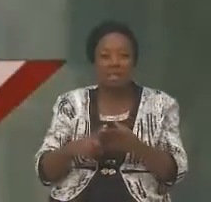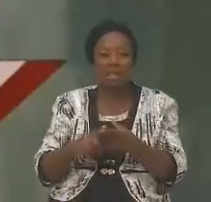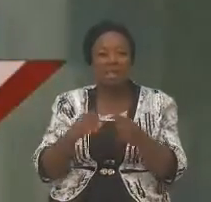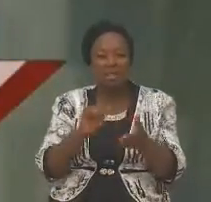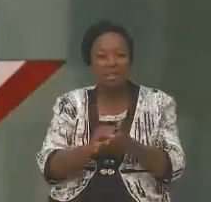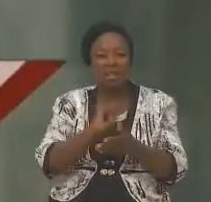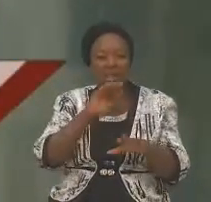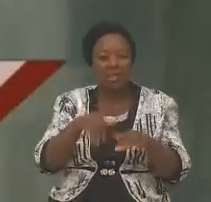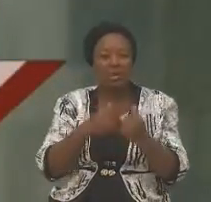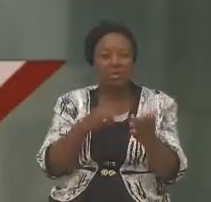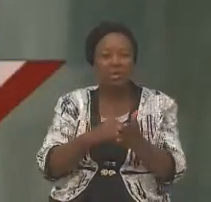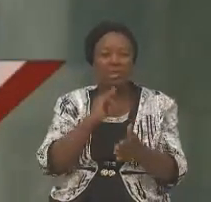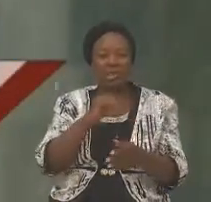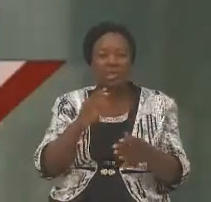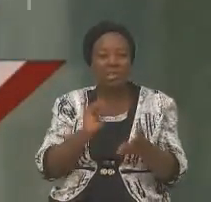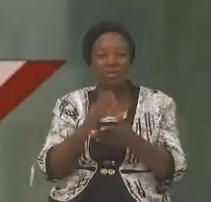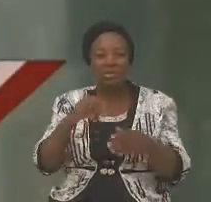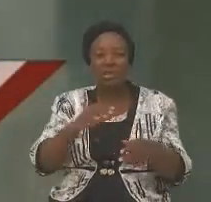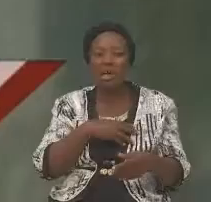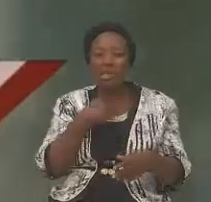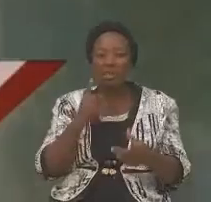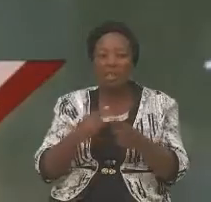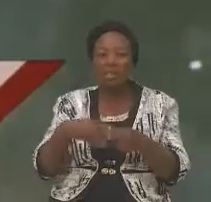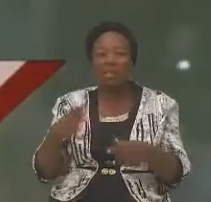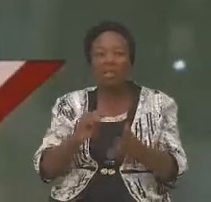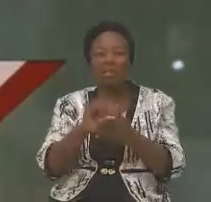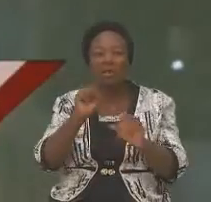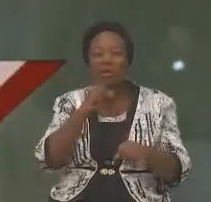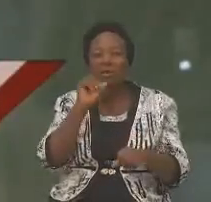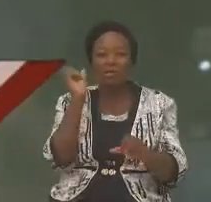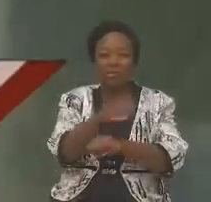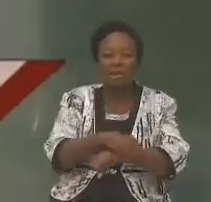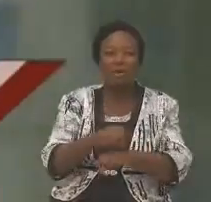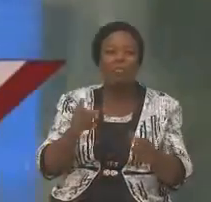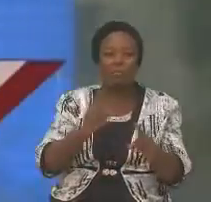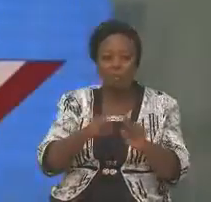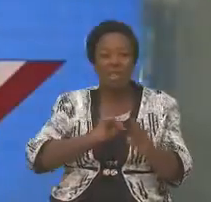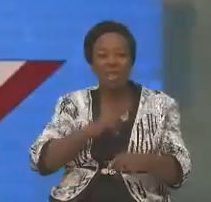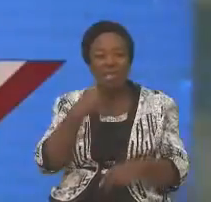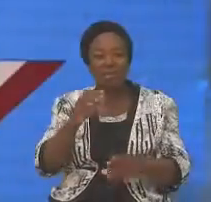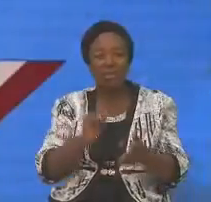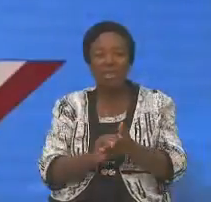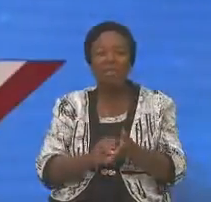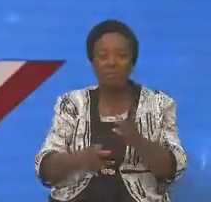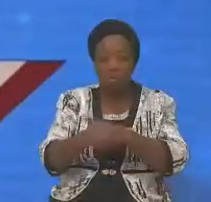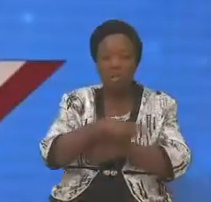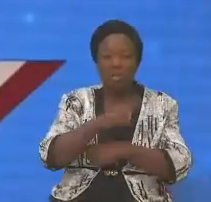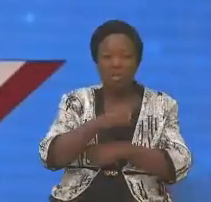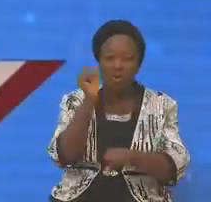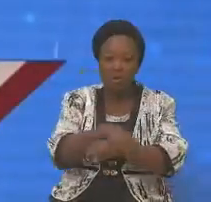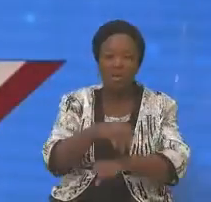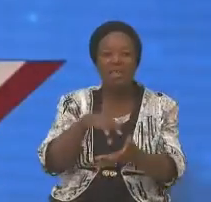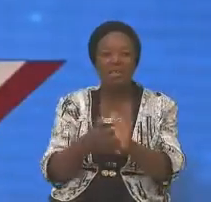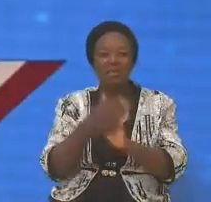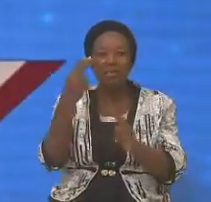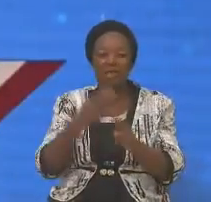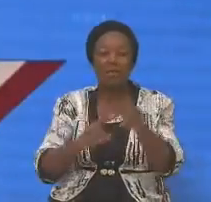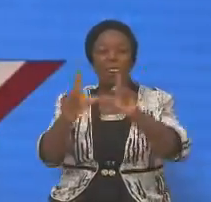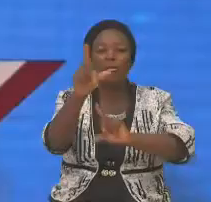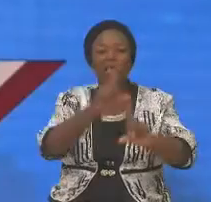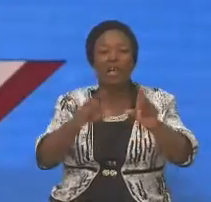strong man? That's how you feel. You think you are weak and you think you cannot overcome. But I'm telling you, you are going